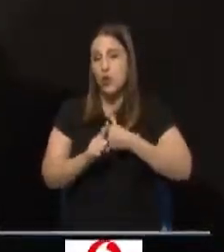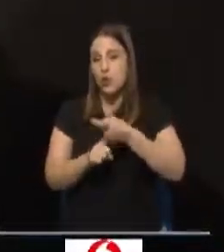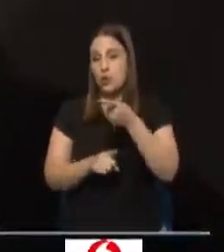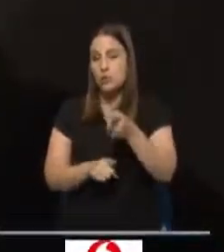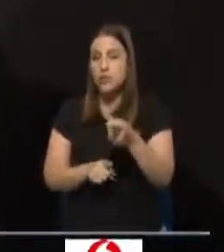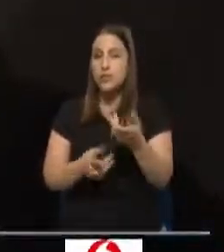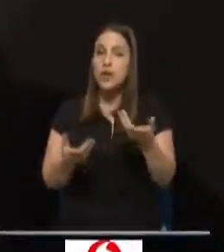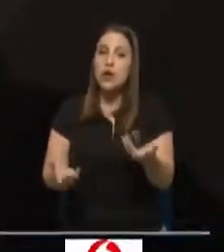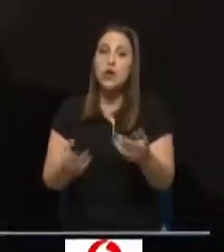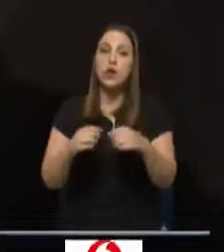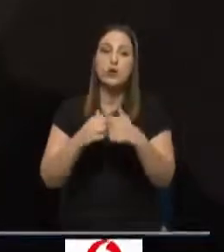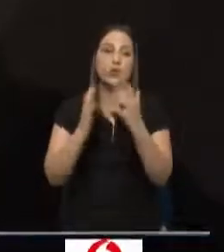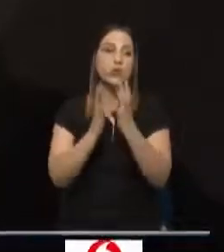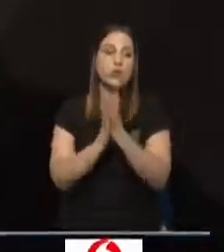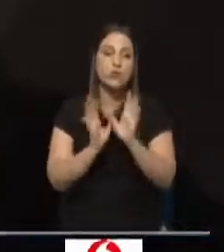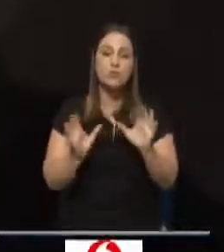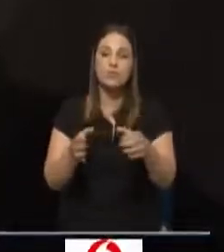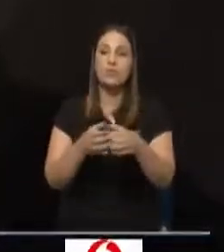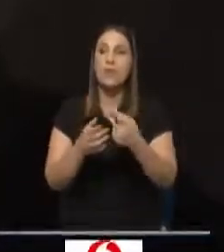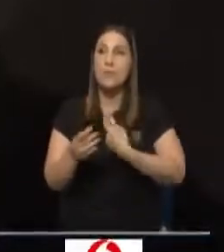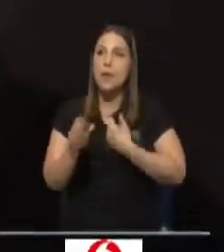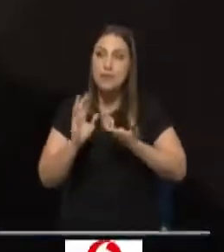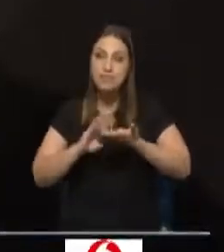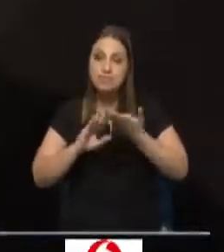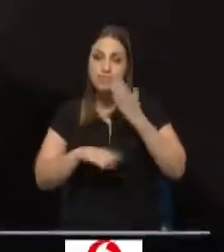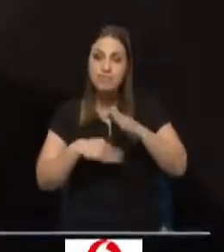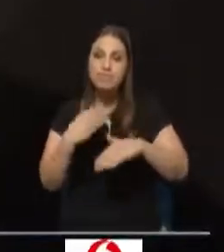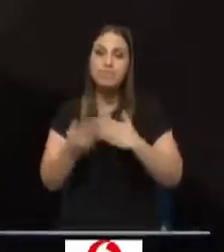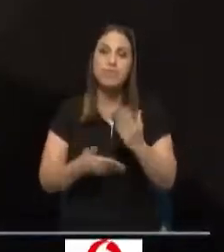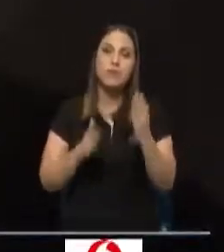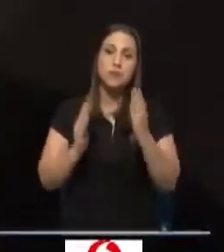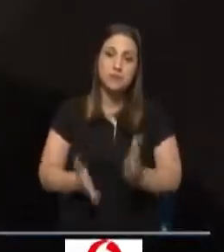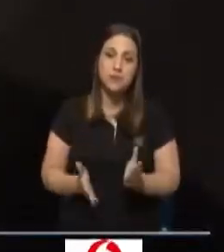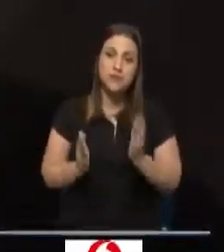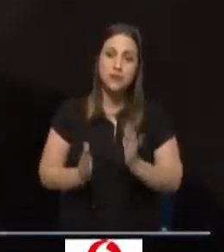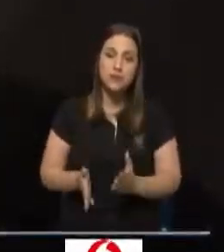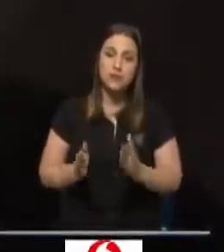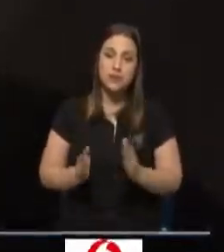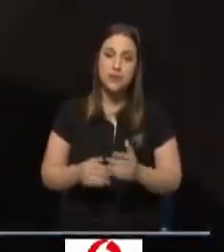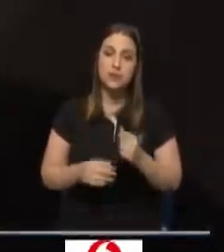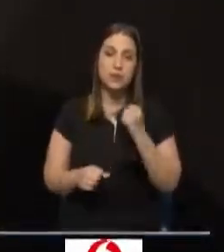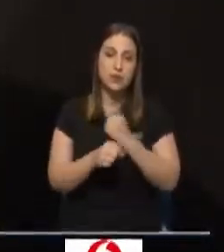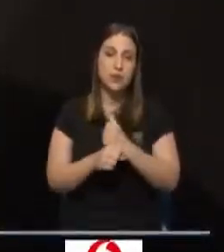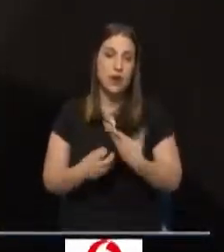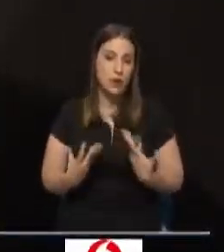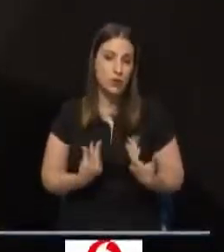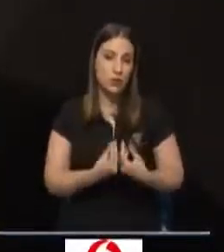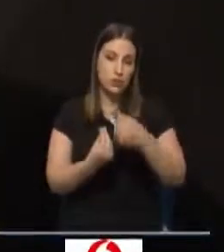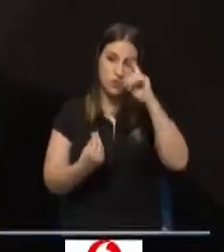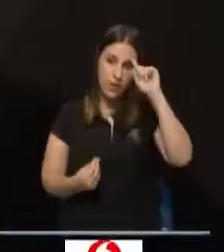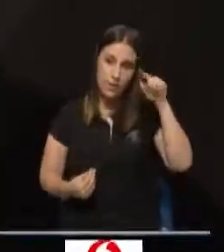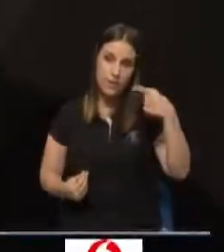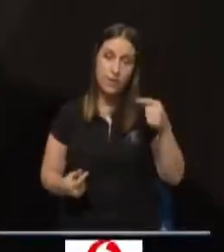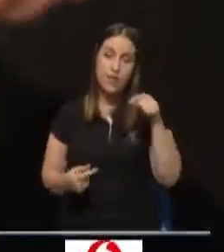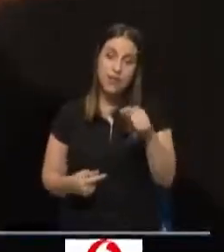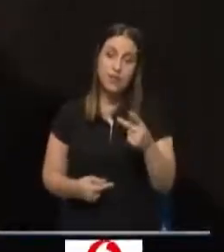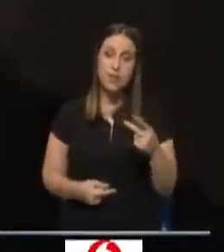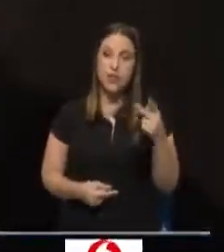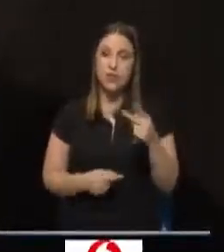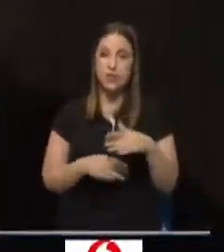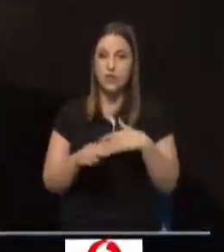our health, etc. But the whole ecosystem has to speed up, and we must be able to work together. And